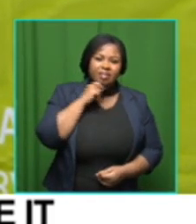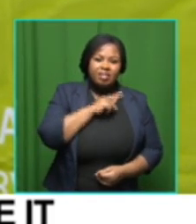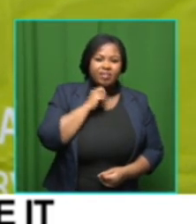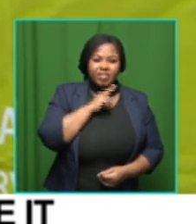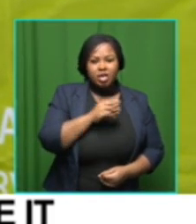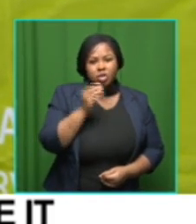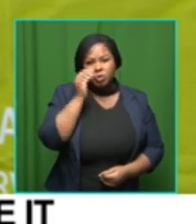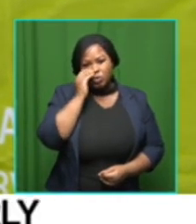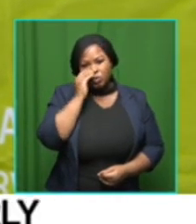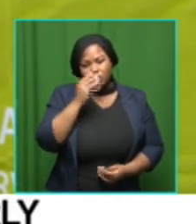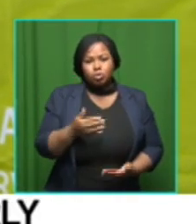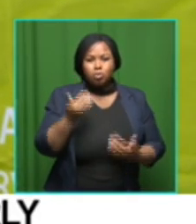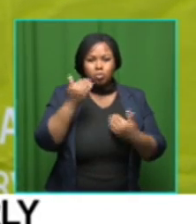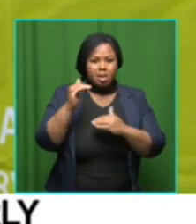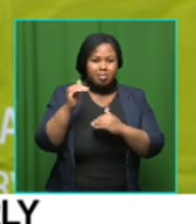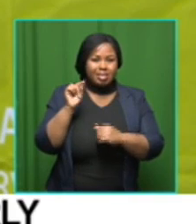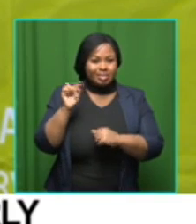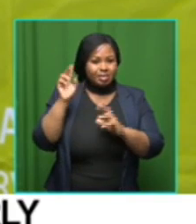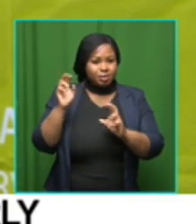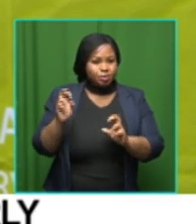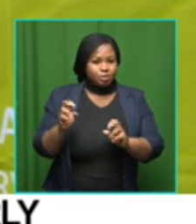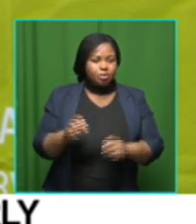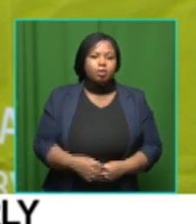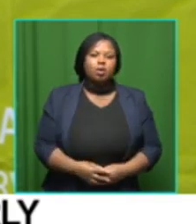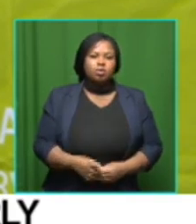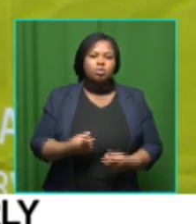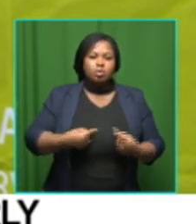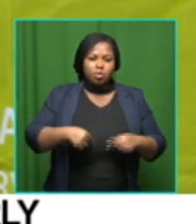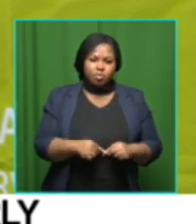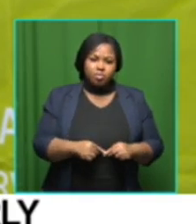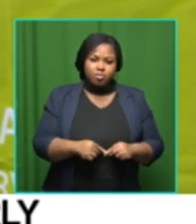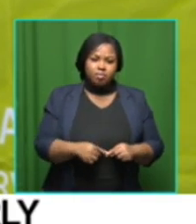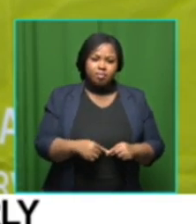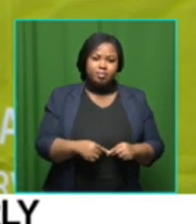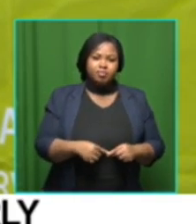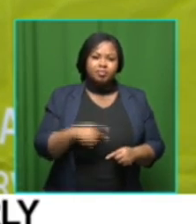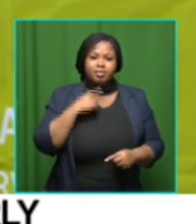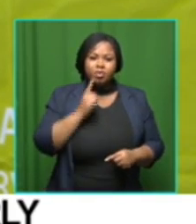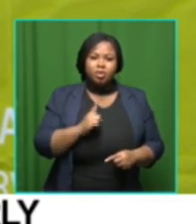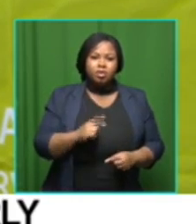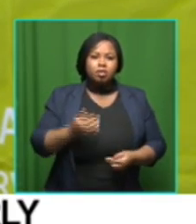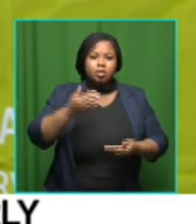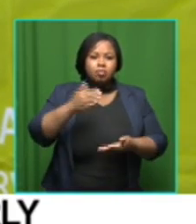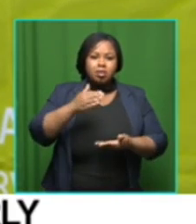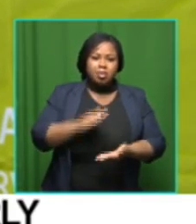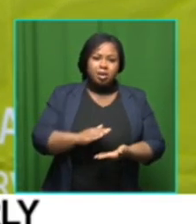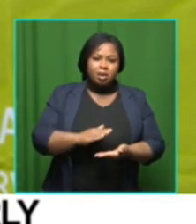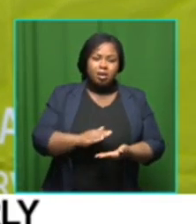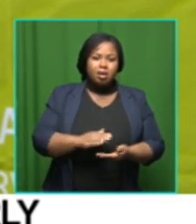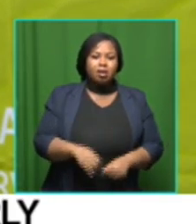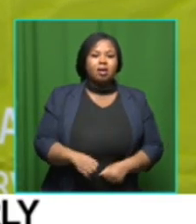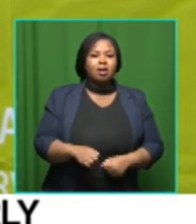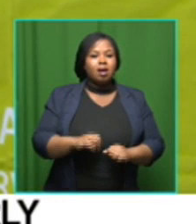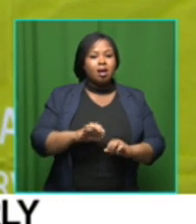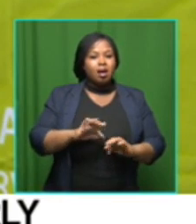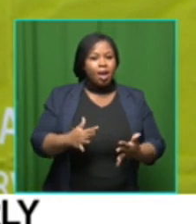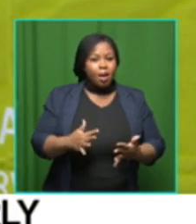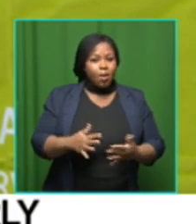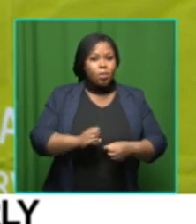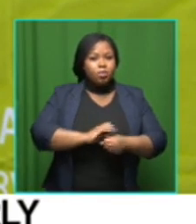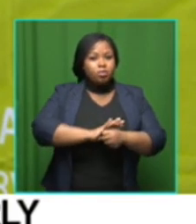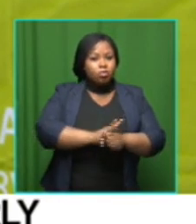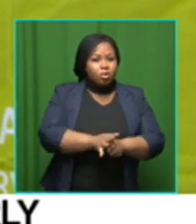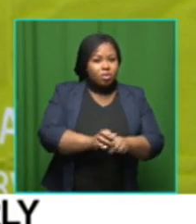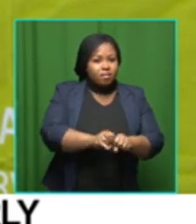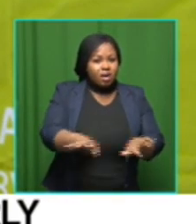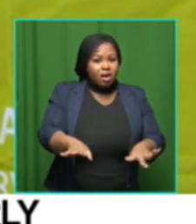or debunking the myths is actually about saying we will only fight coronavirus with facts, not fake